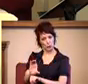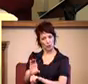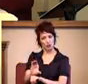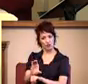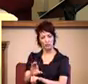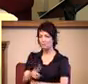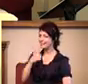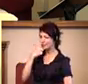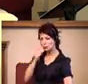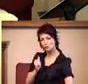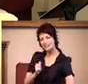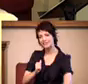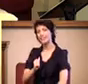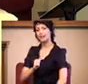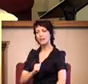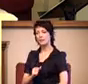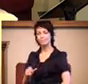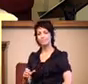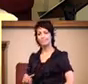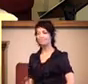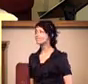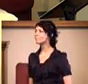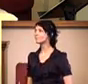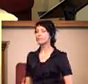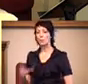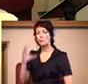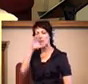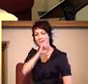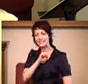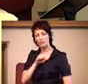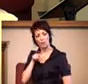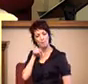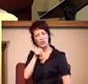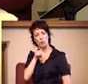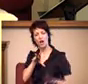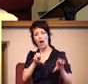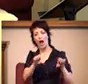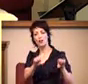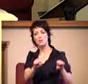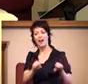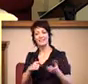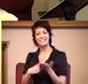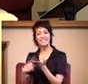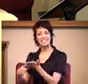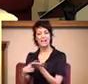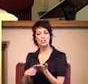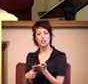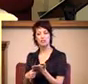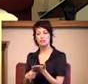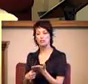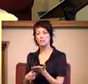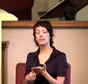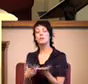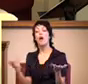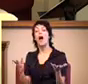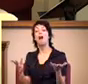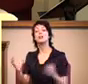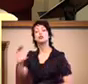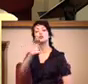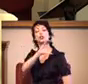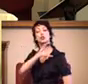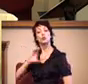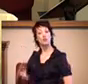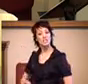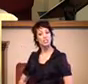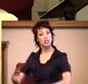that interestingly is missing from those conversations is the Christian church.